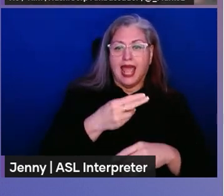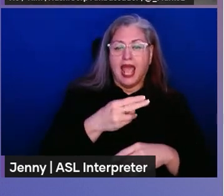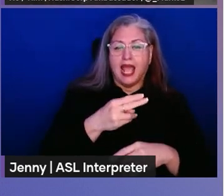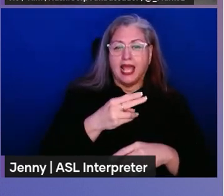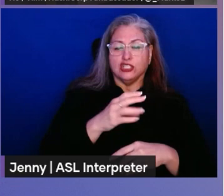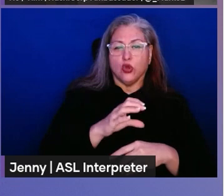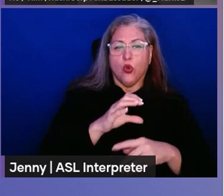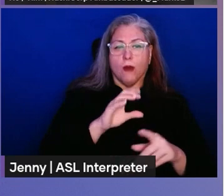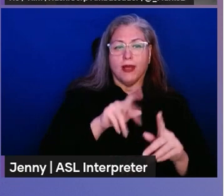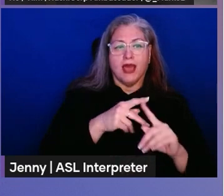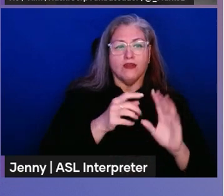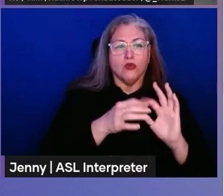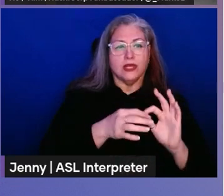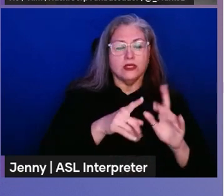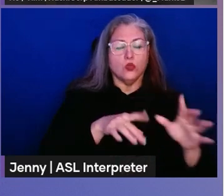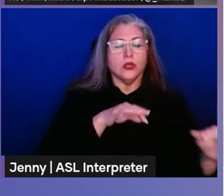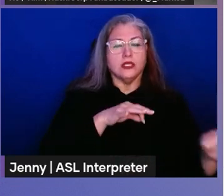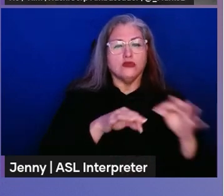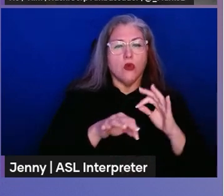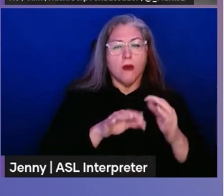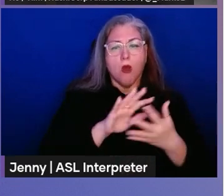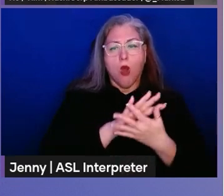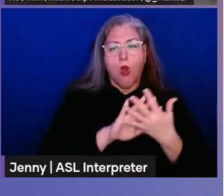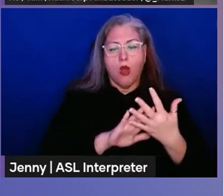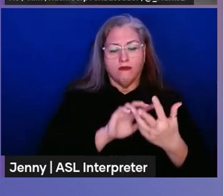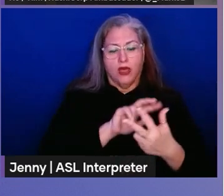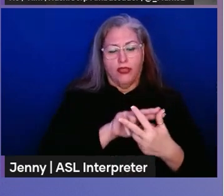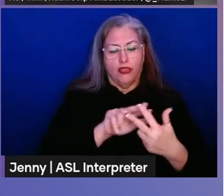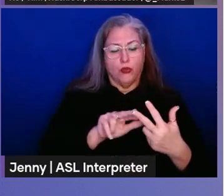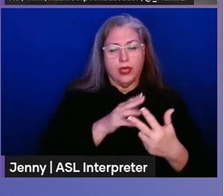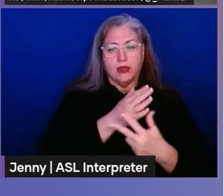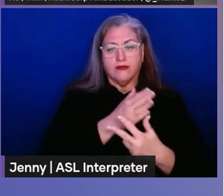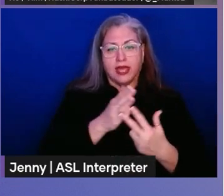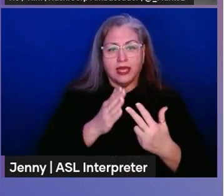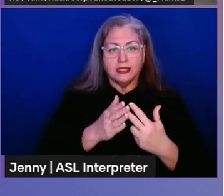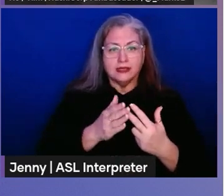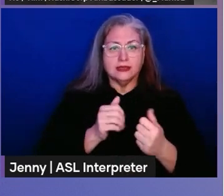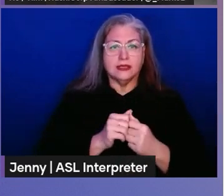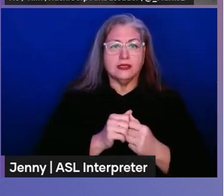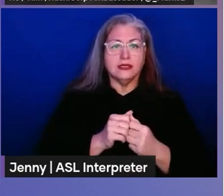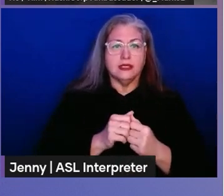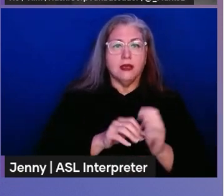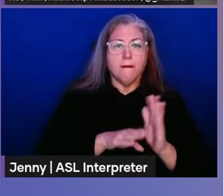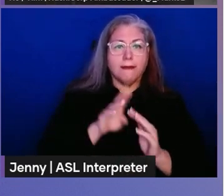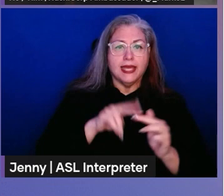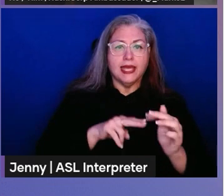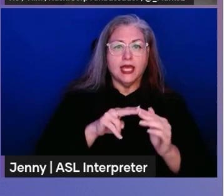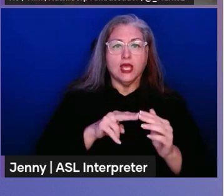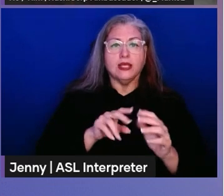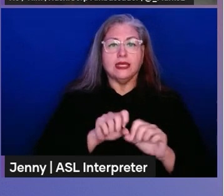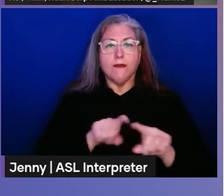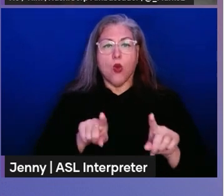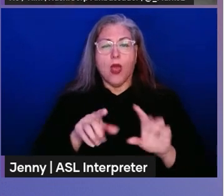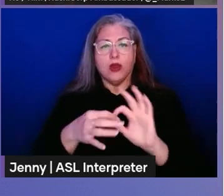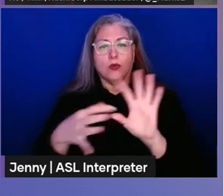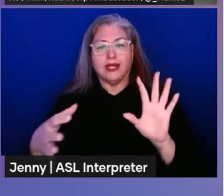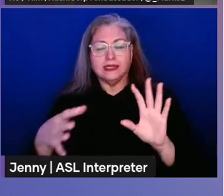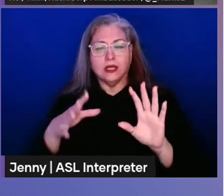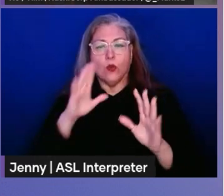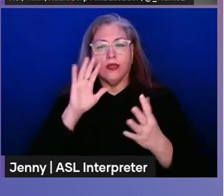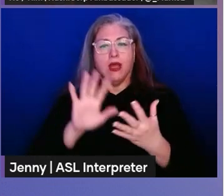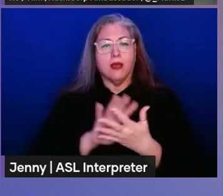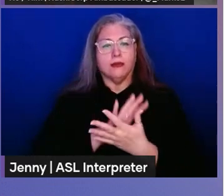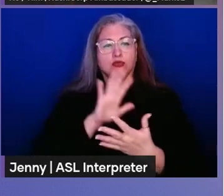kind of describes all those three phases: build, deploy, and release. And it kind of abstracts and